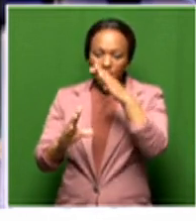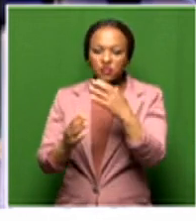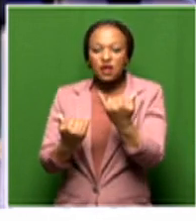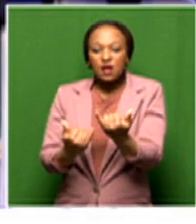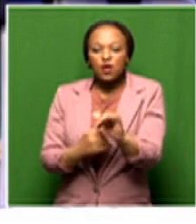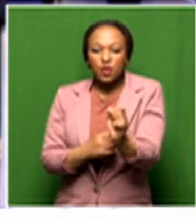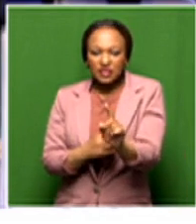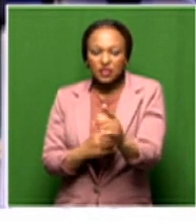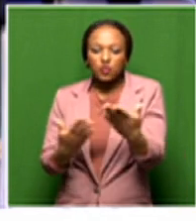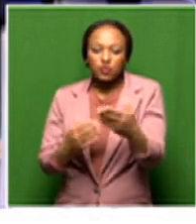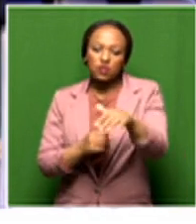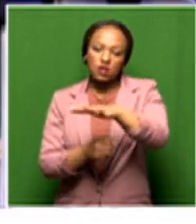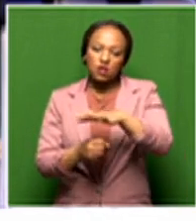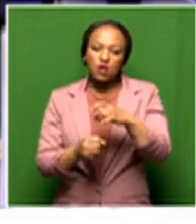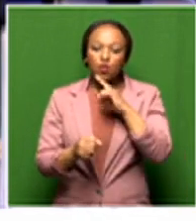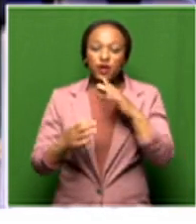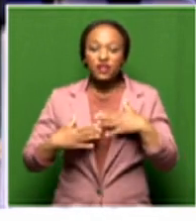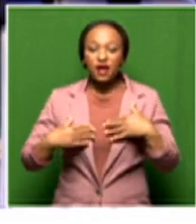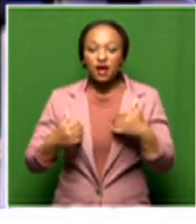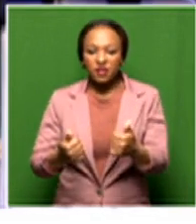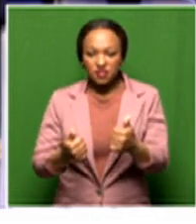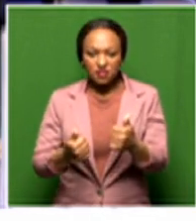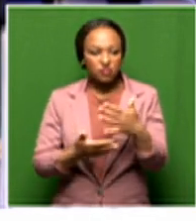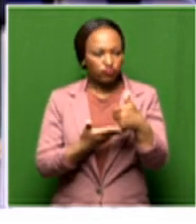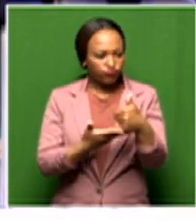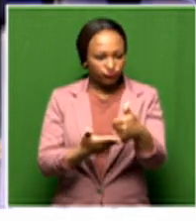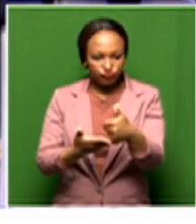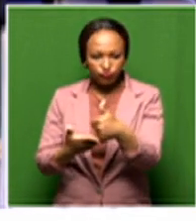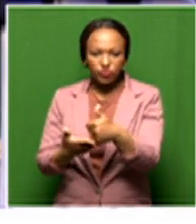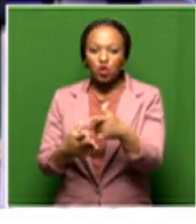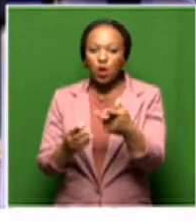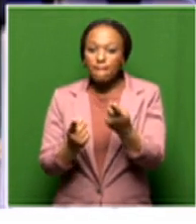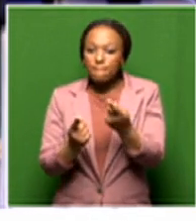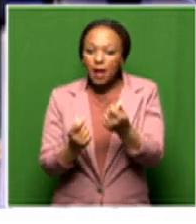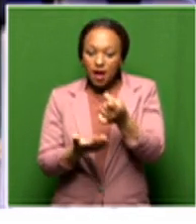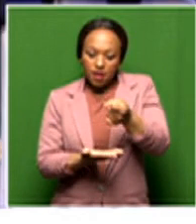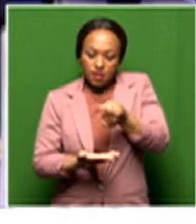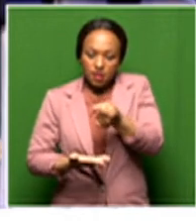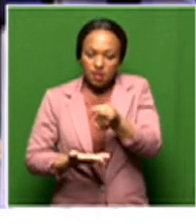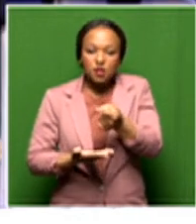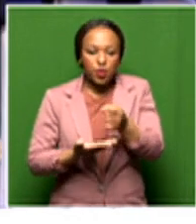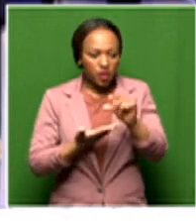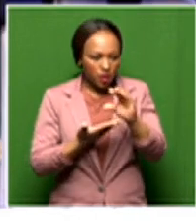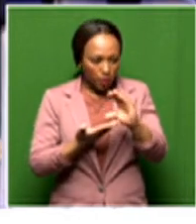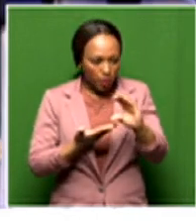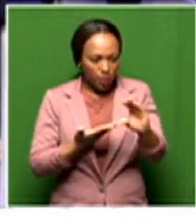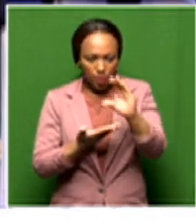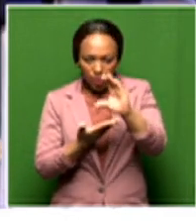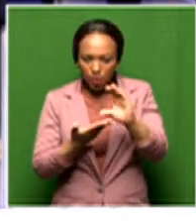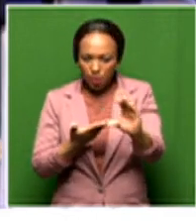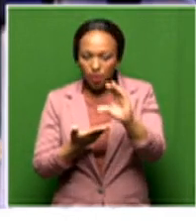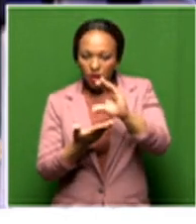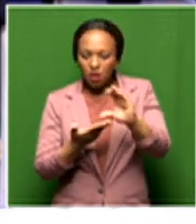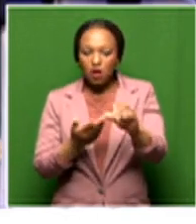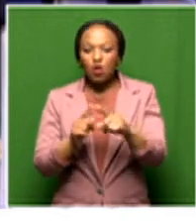have largely been in the areas of the health response, which is largely where we've spent the large part of our resources because